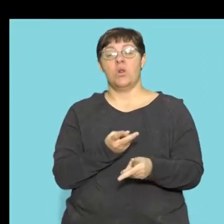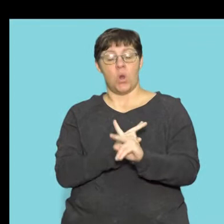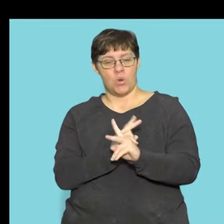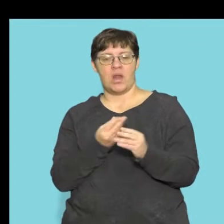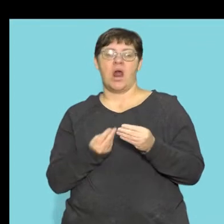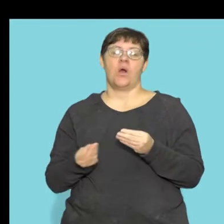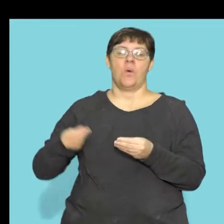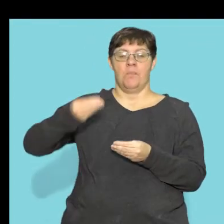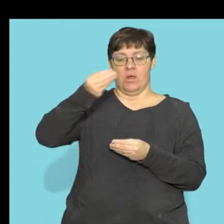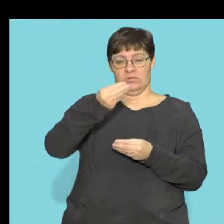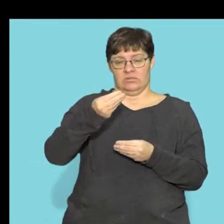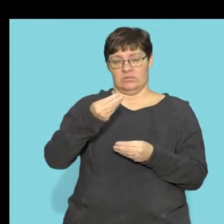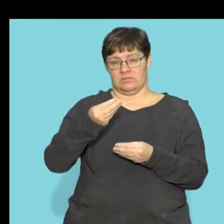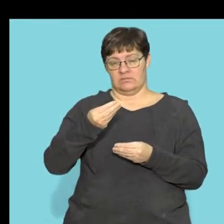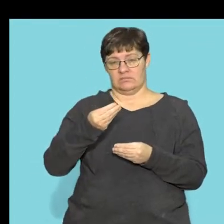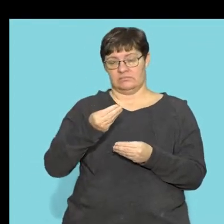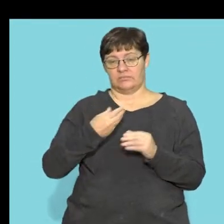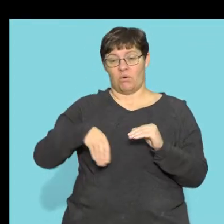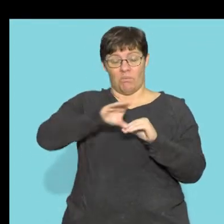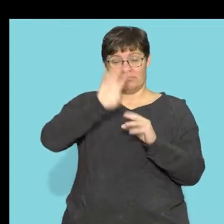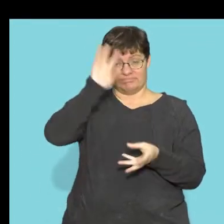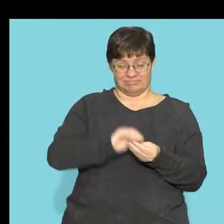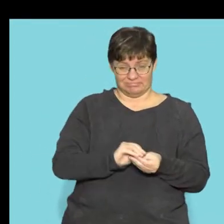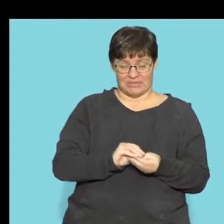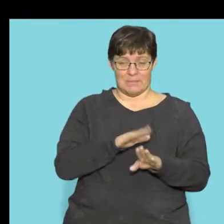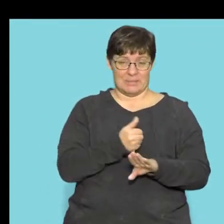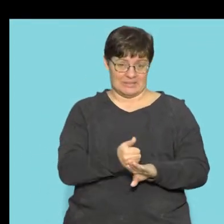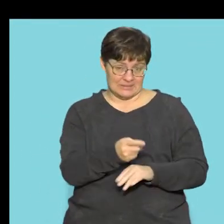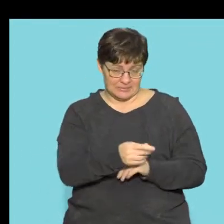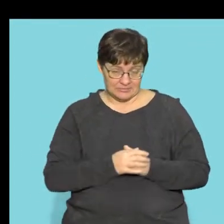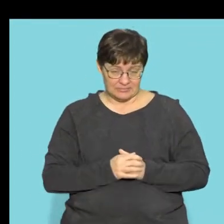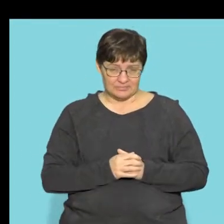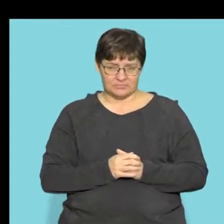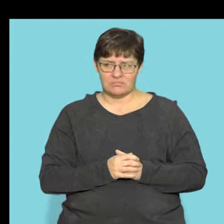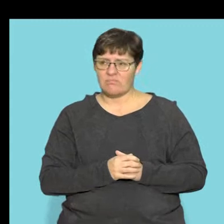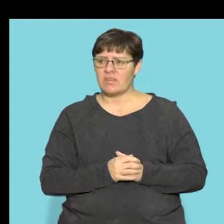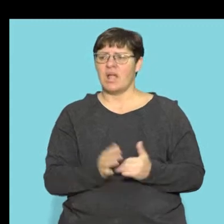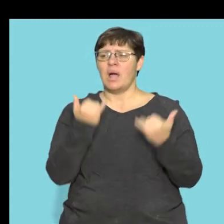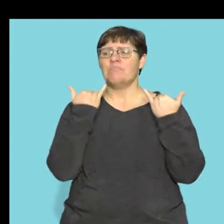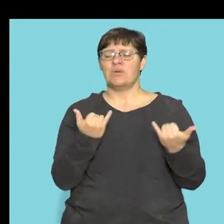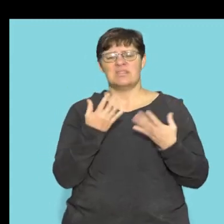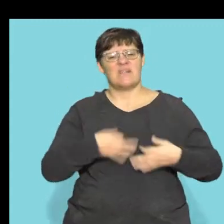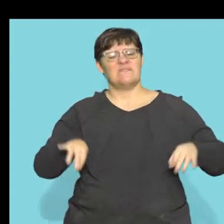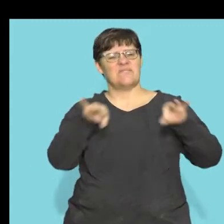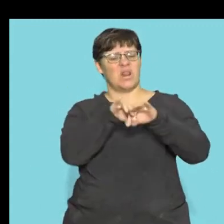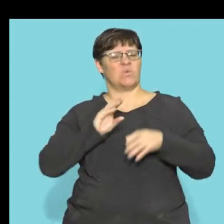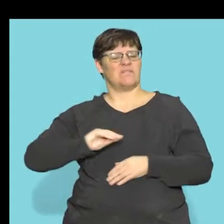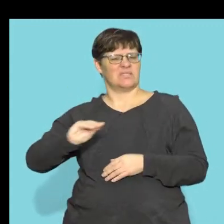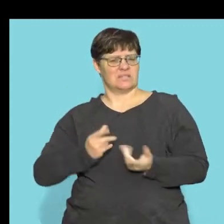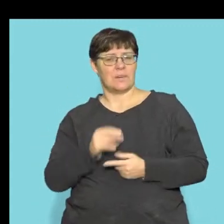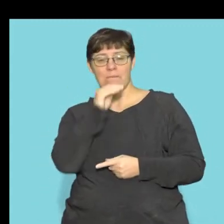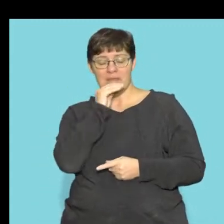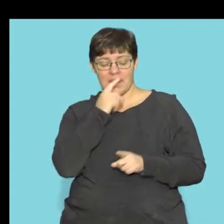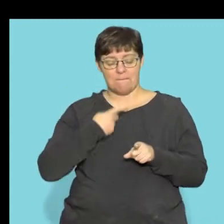is normally on a compound interest basis. Now, what are present value annuities? These are regular